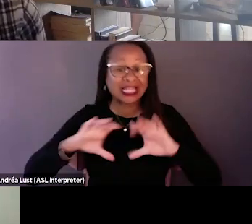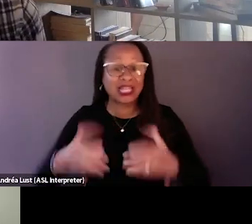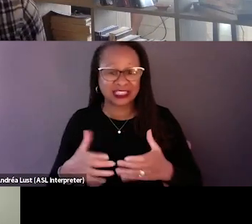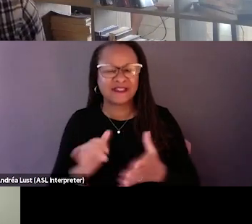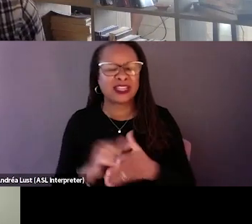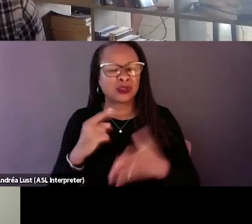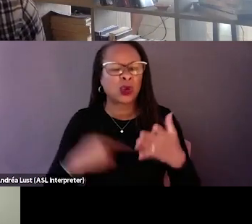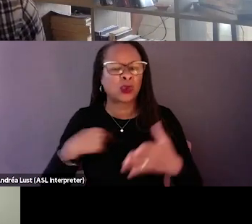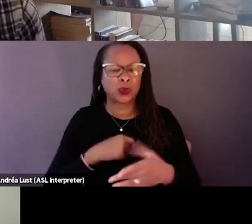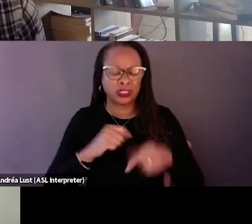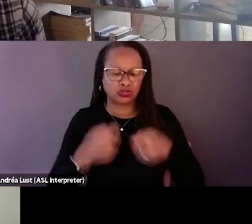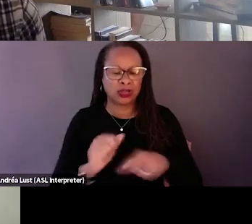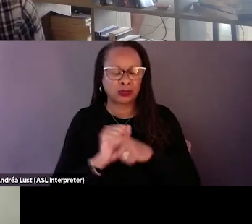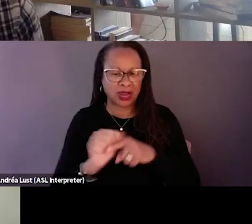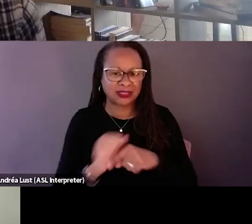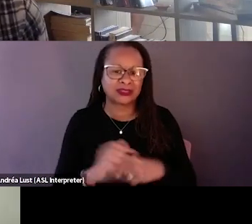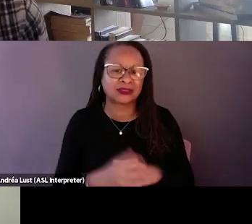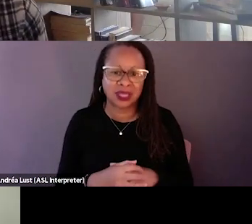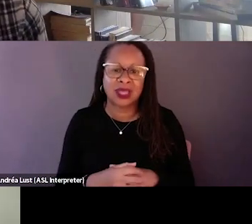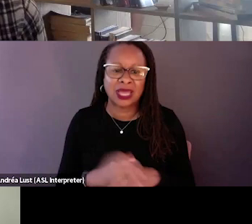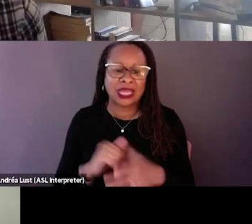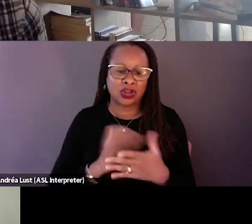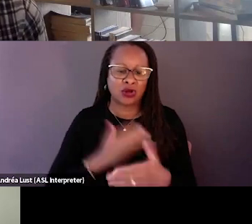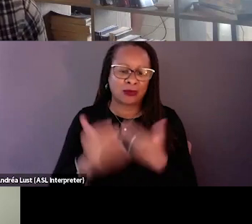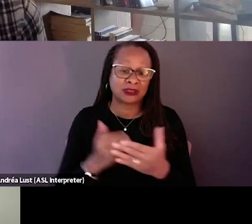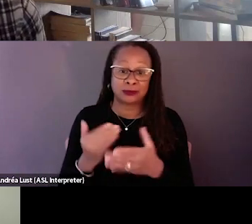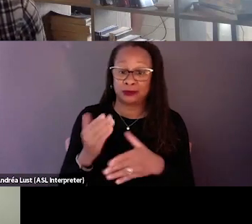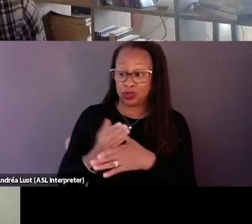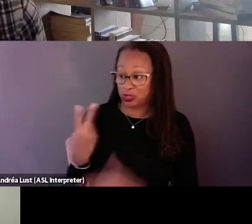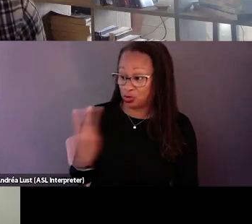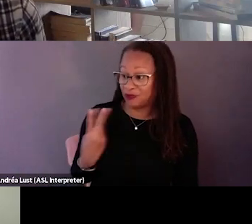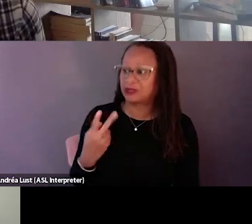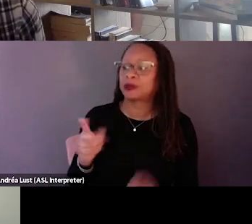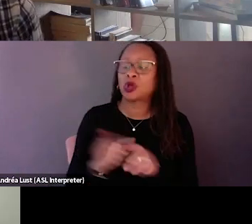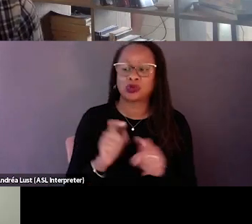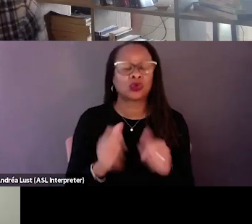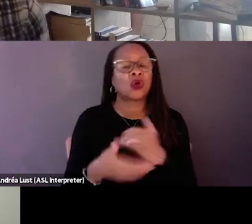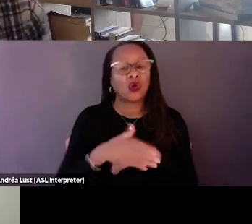in our process, both between the two of us, but also with the larger team.